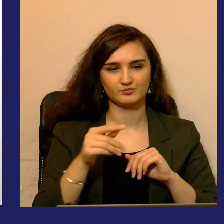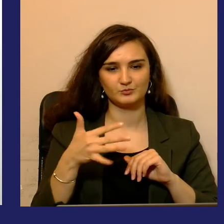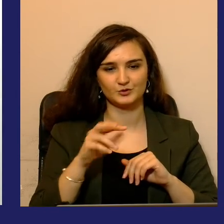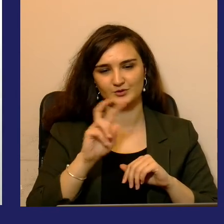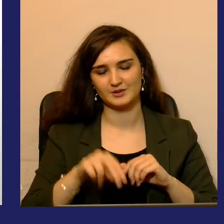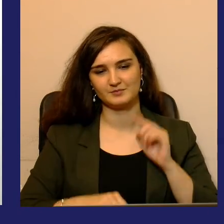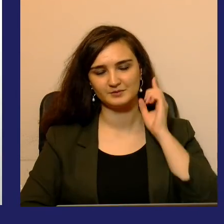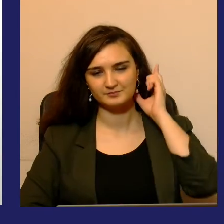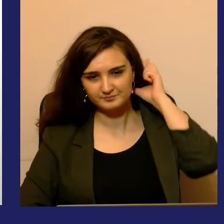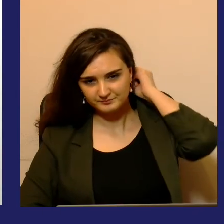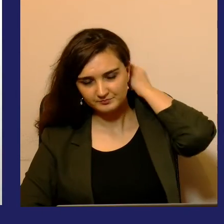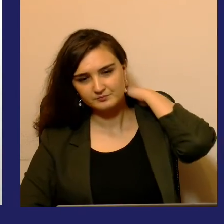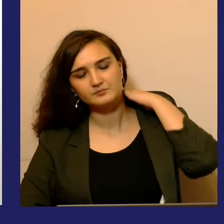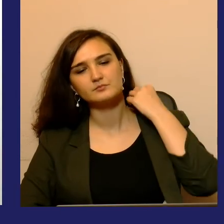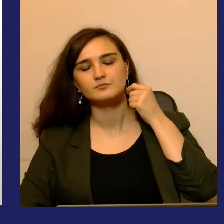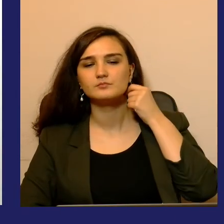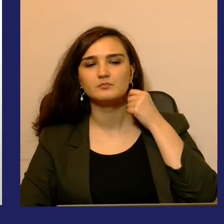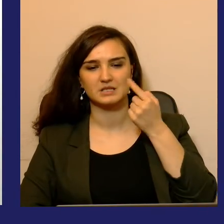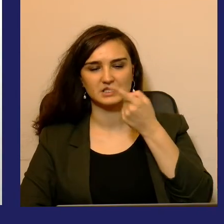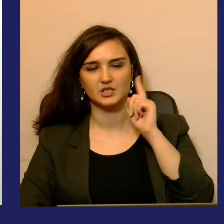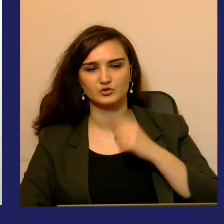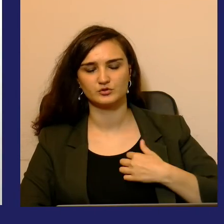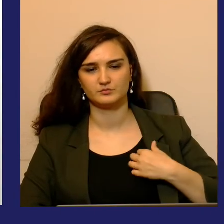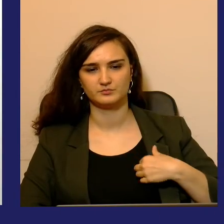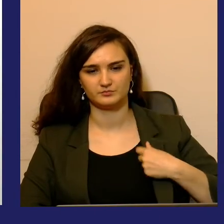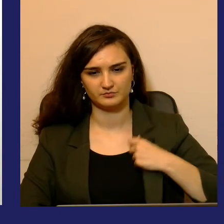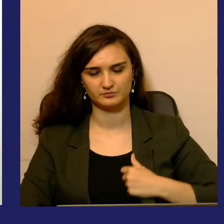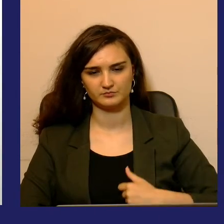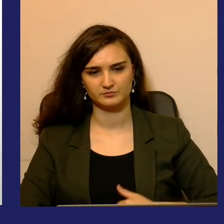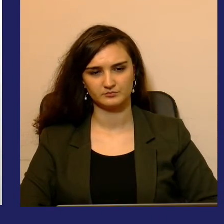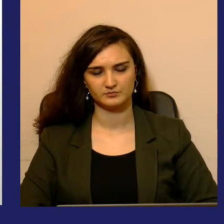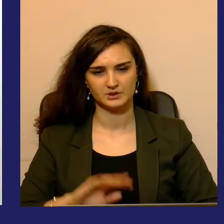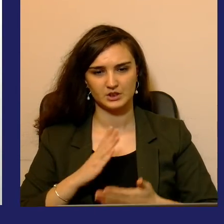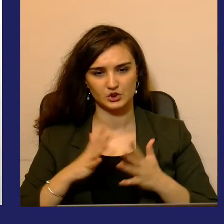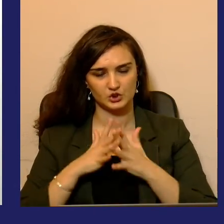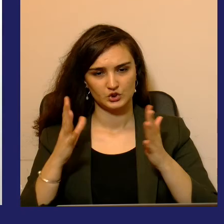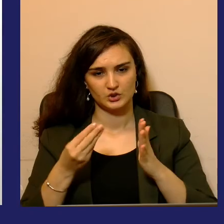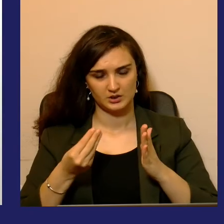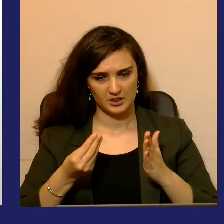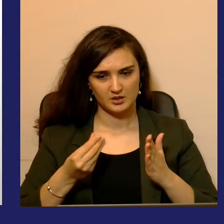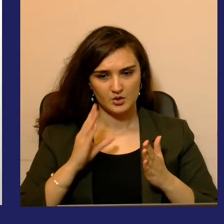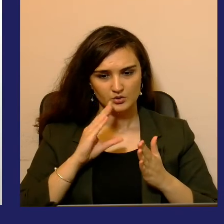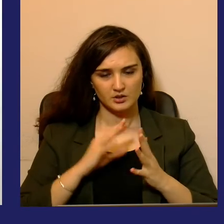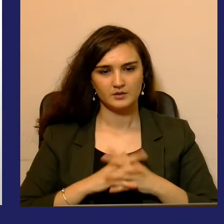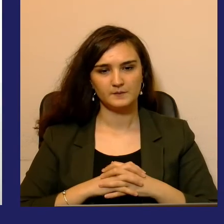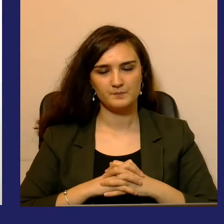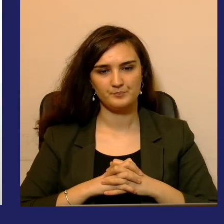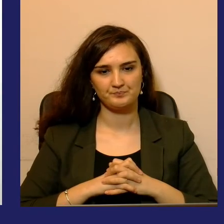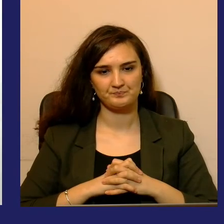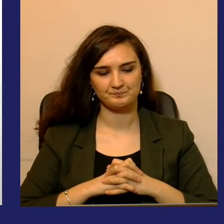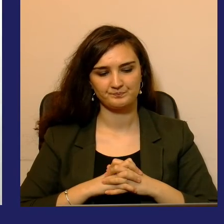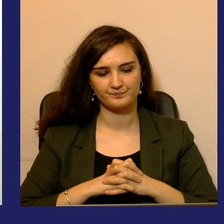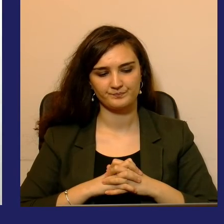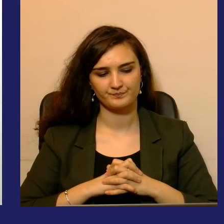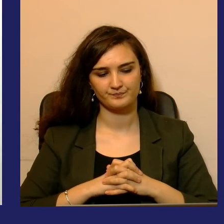of money if you want to change the direction of an election, right? And obviously it would be much better if you didn't spend that money on vote buying, but if you spent that money